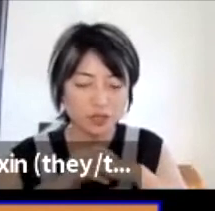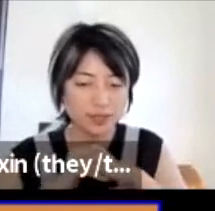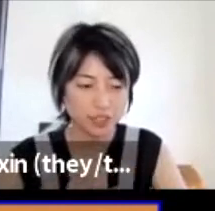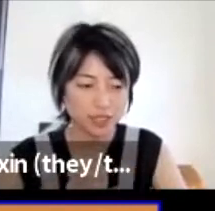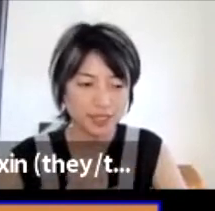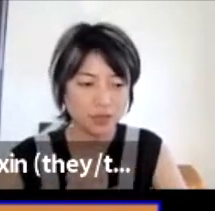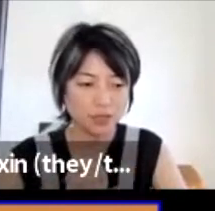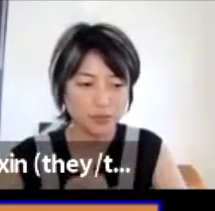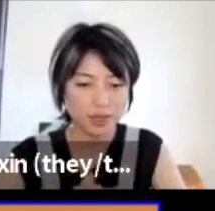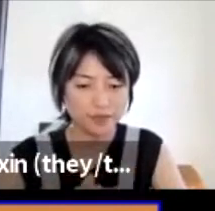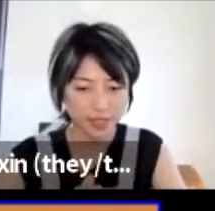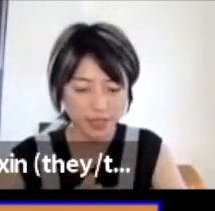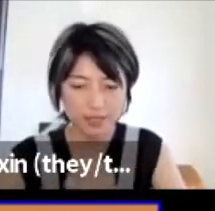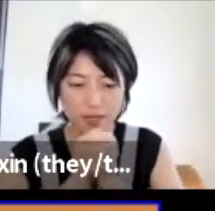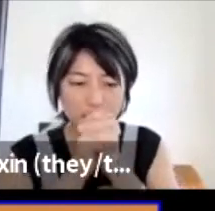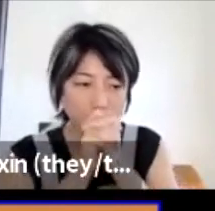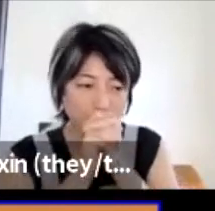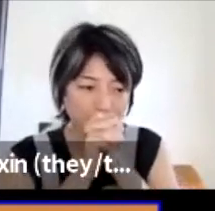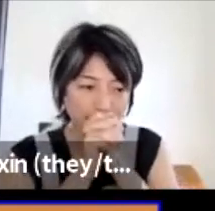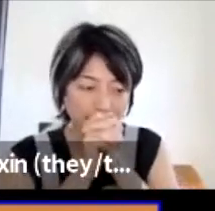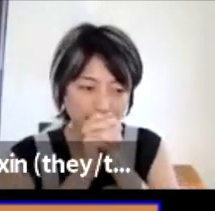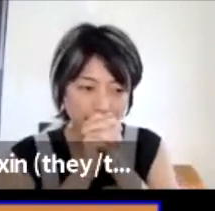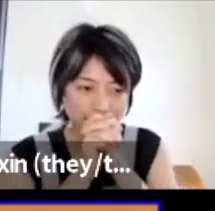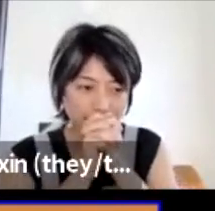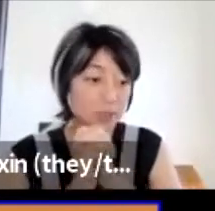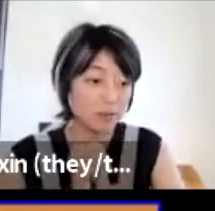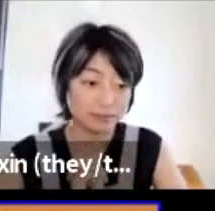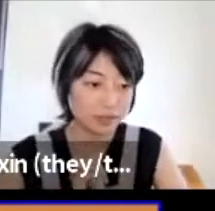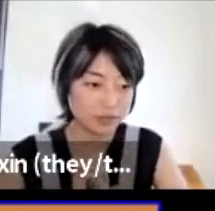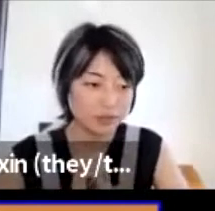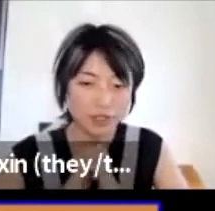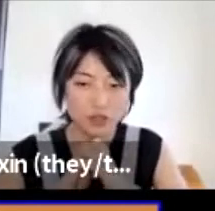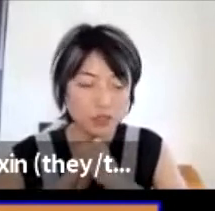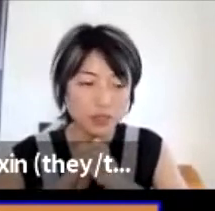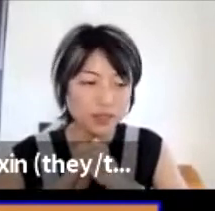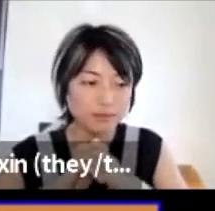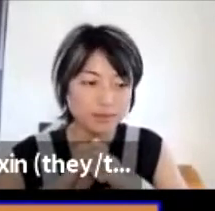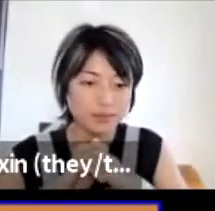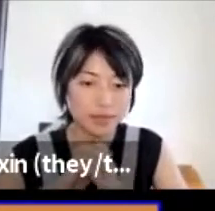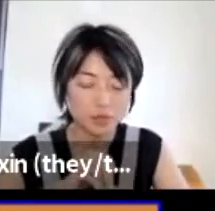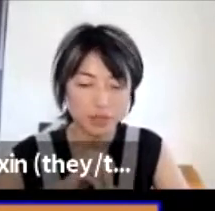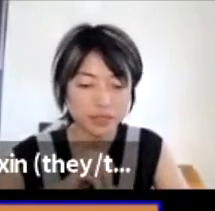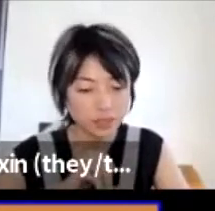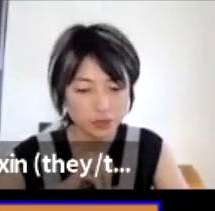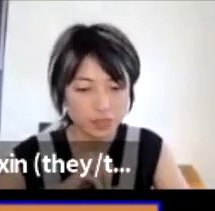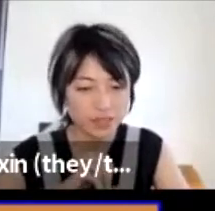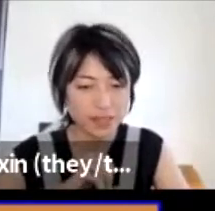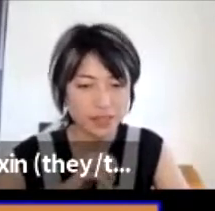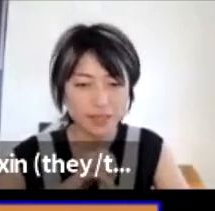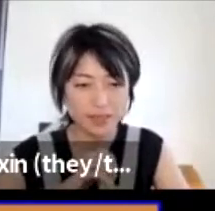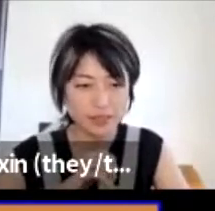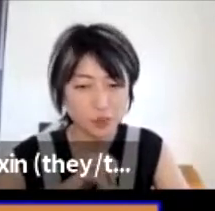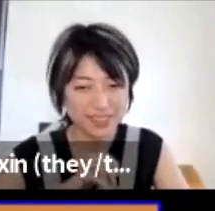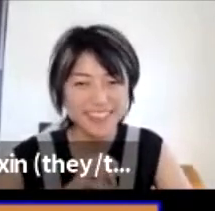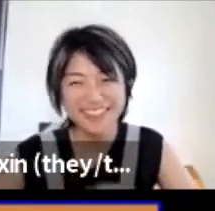or are still digesting what other people have to say. And maybe, if you're interested, we can absolutely continue this